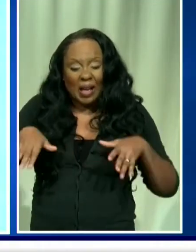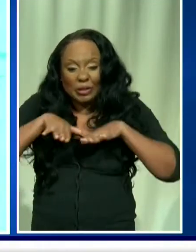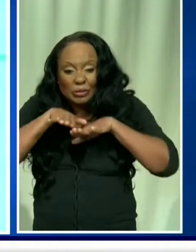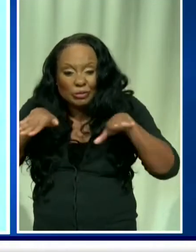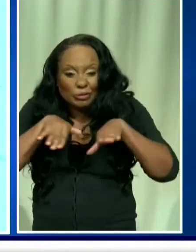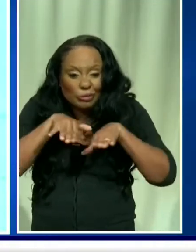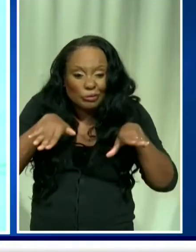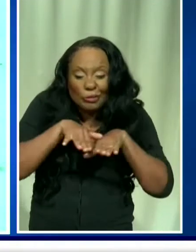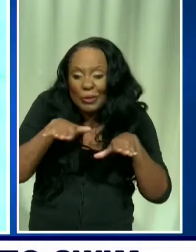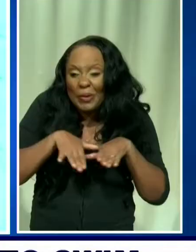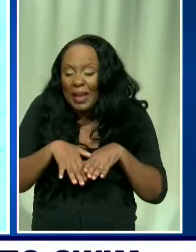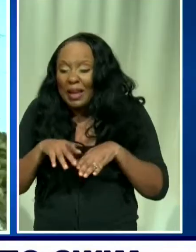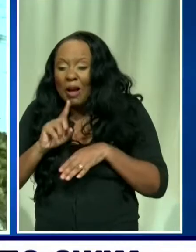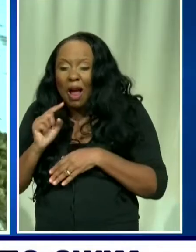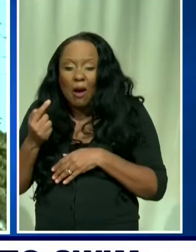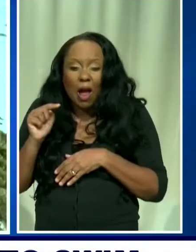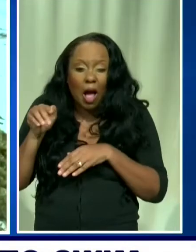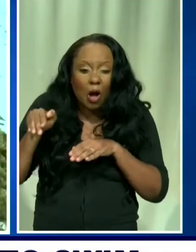swimming in deep parts,